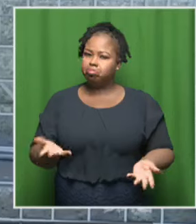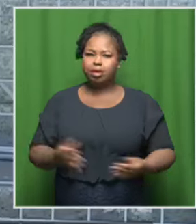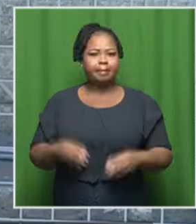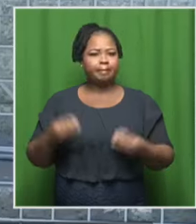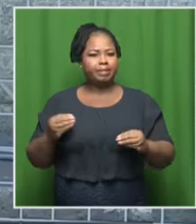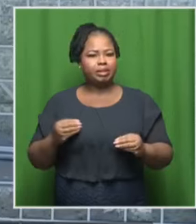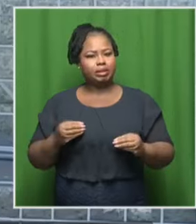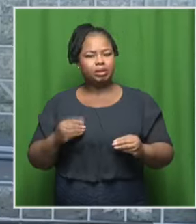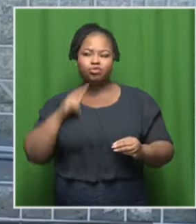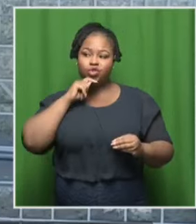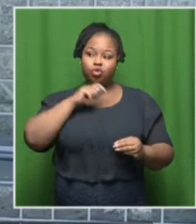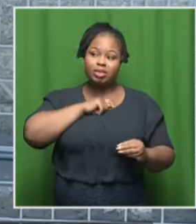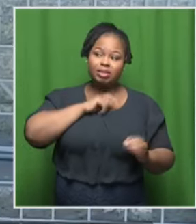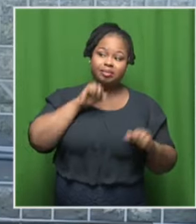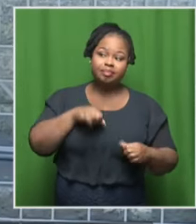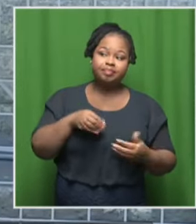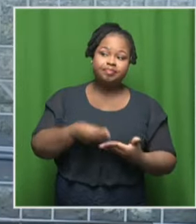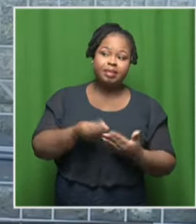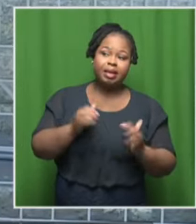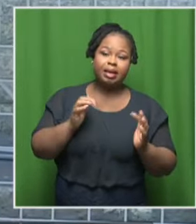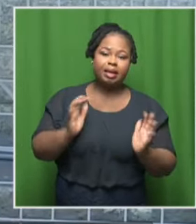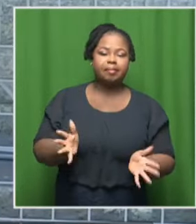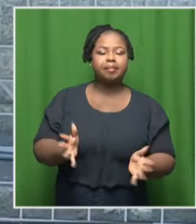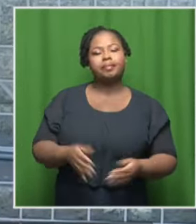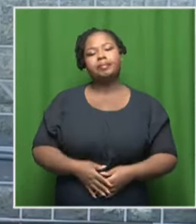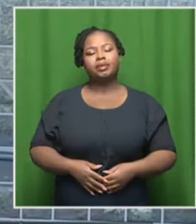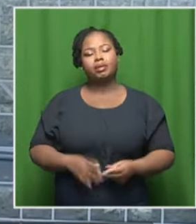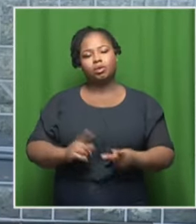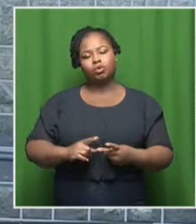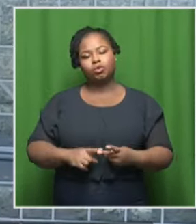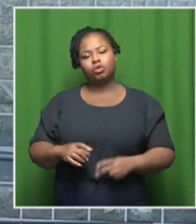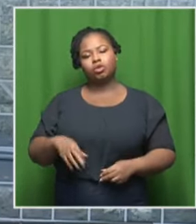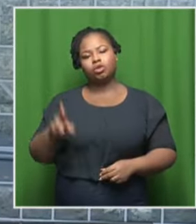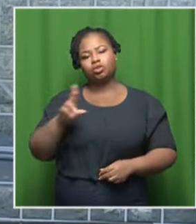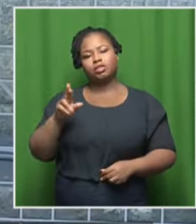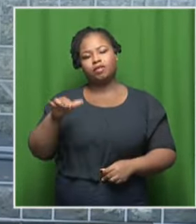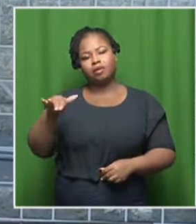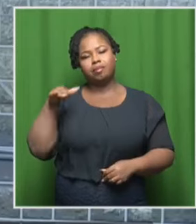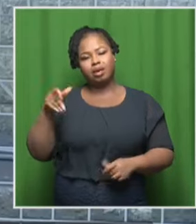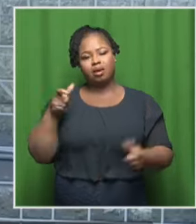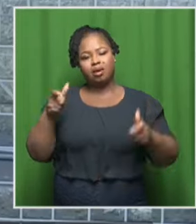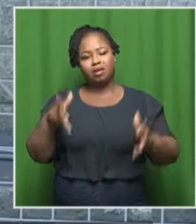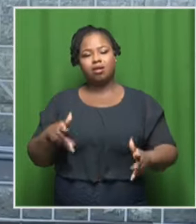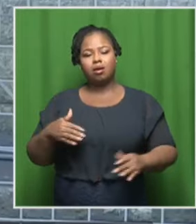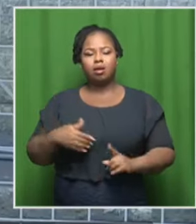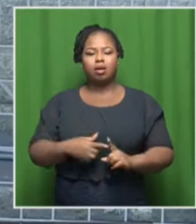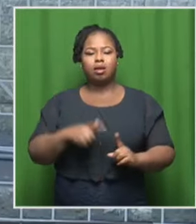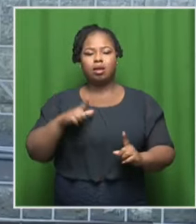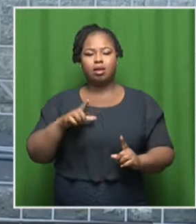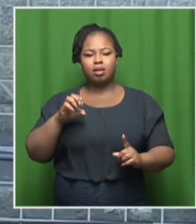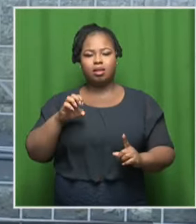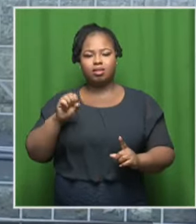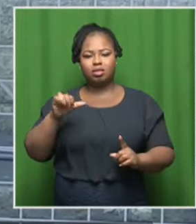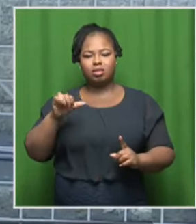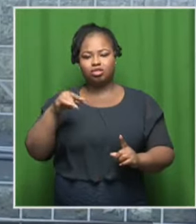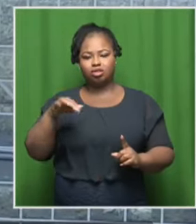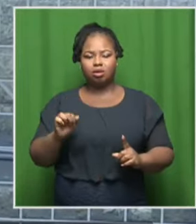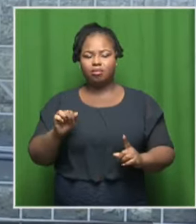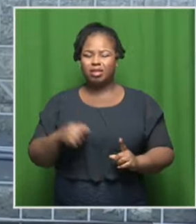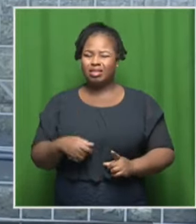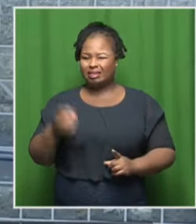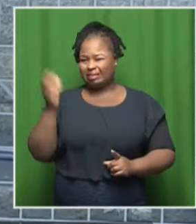business confidence. That's one area. The Reserve Bank Governor Lesetša Ganyago has been talking a lot lately, hinting a